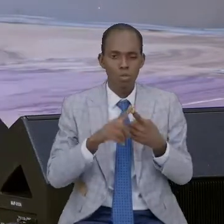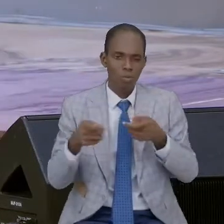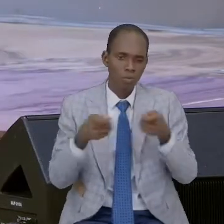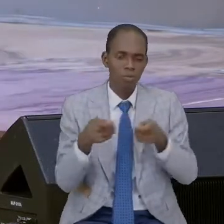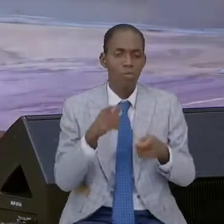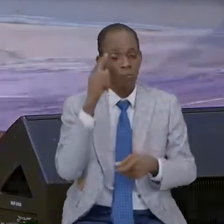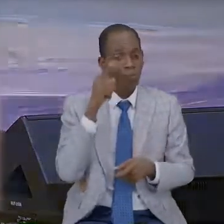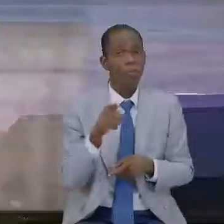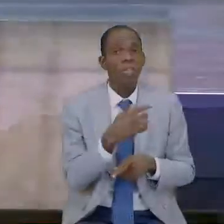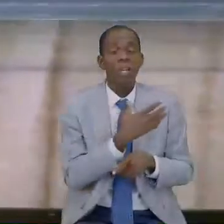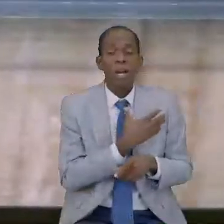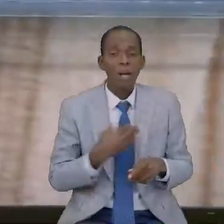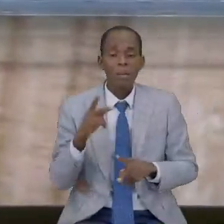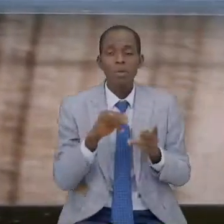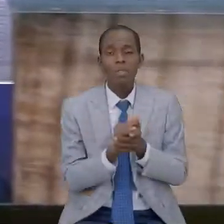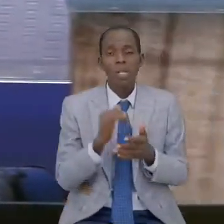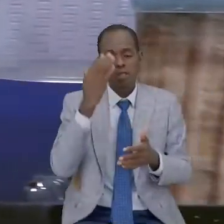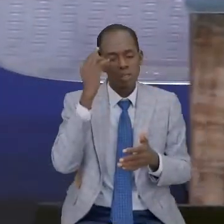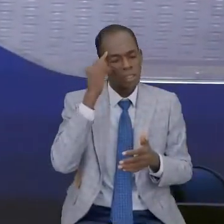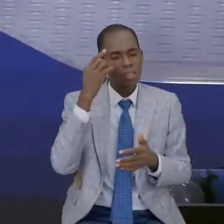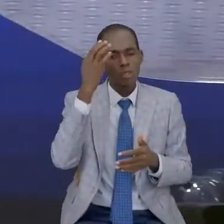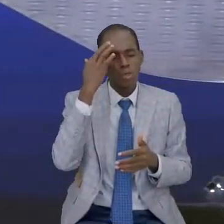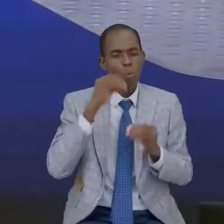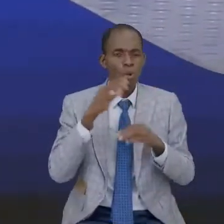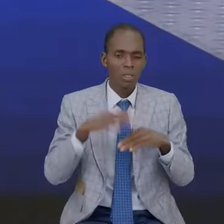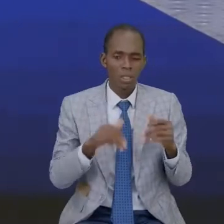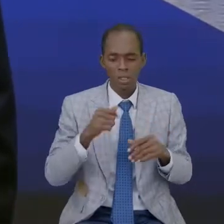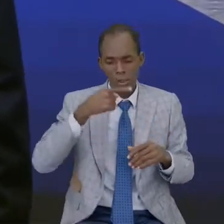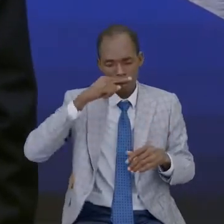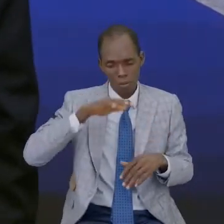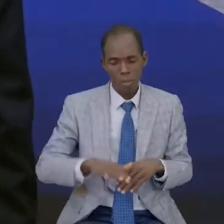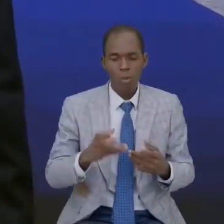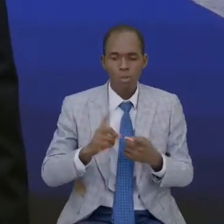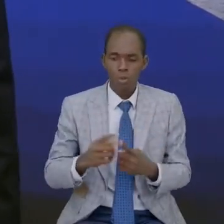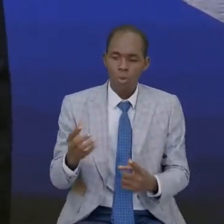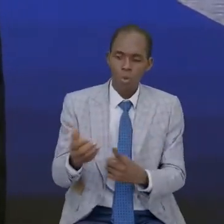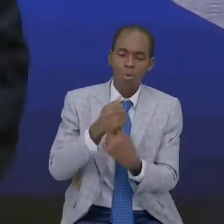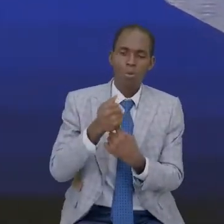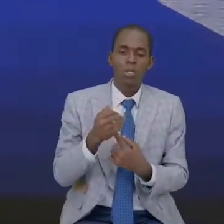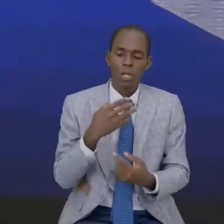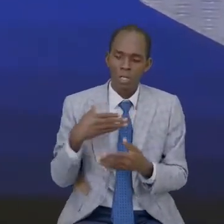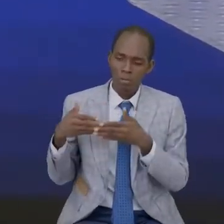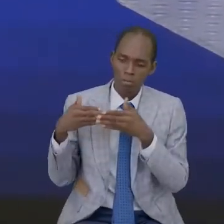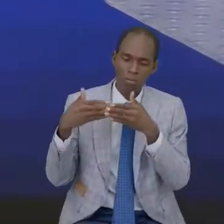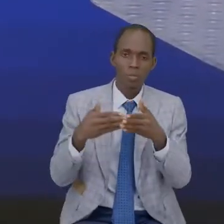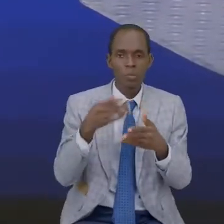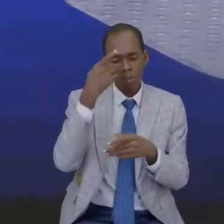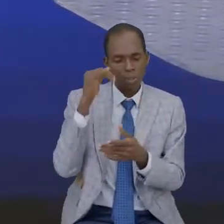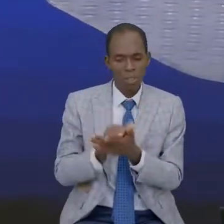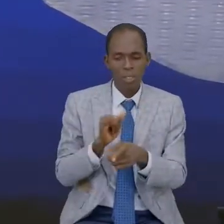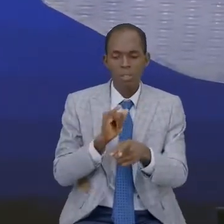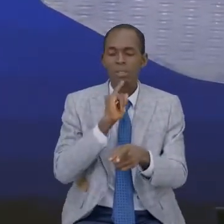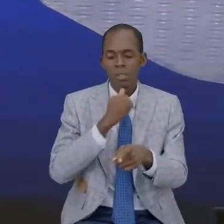people who think they know life more than he knows, a little child, they want to take him by the hand and lead him, because he's still a